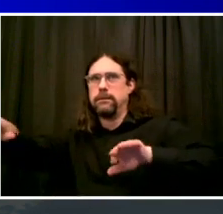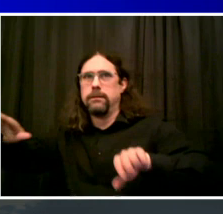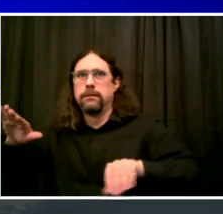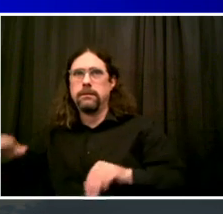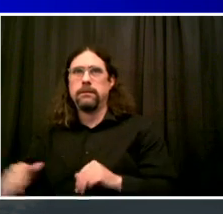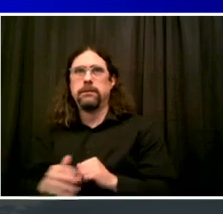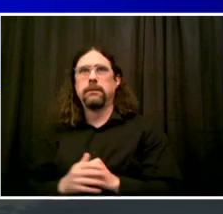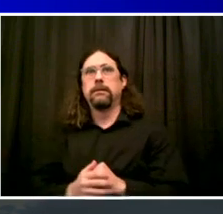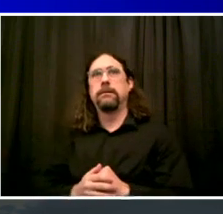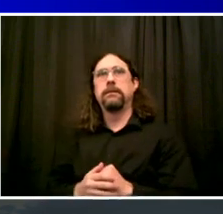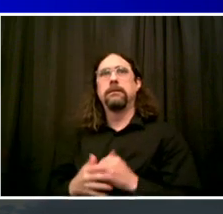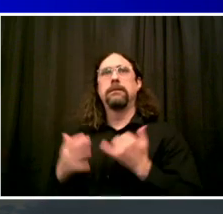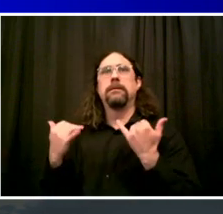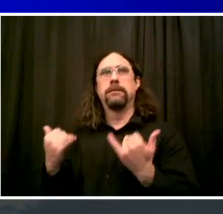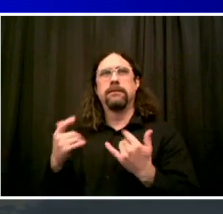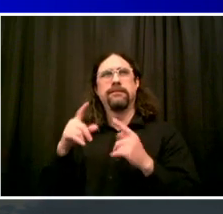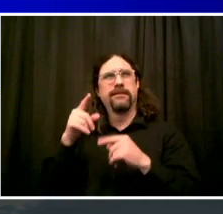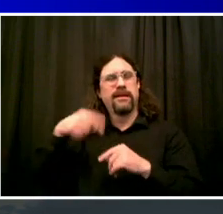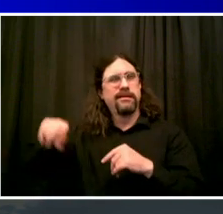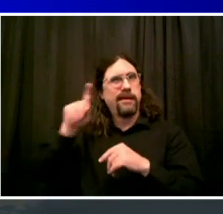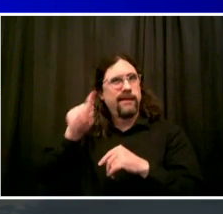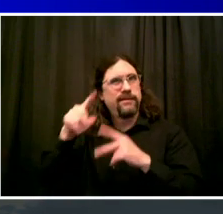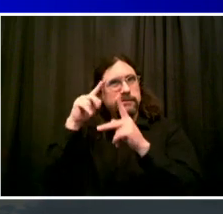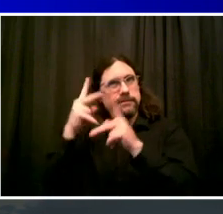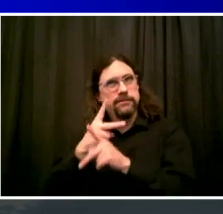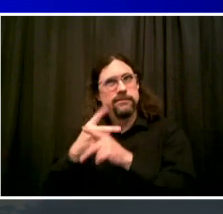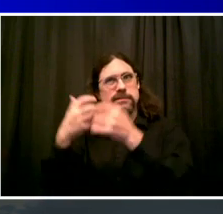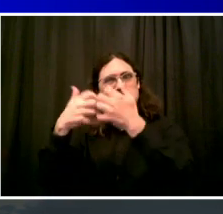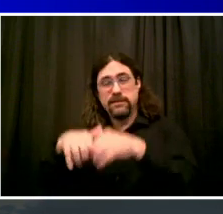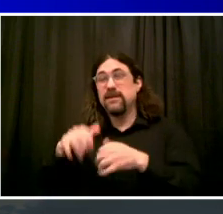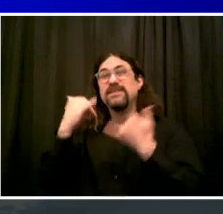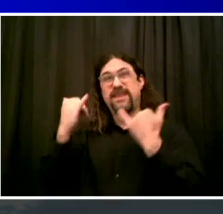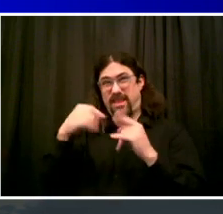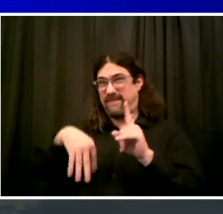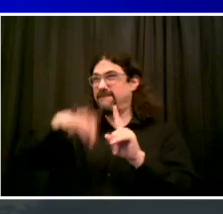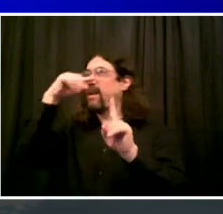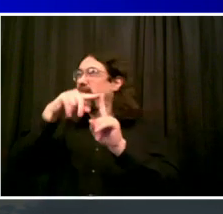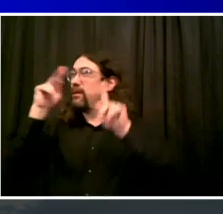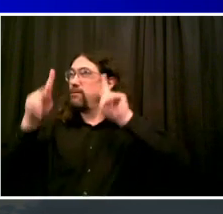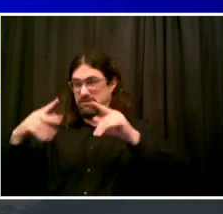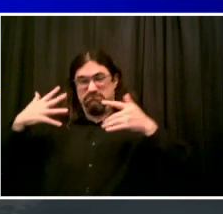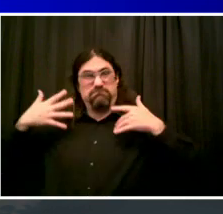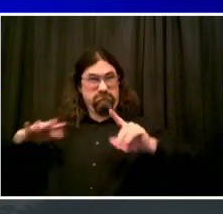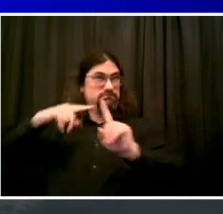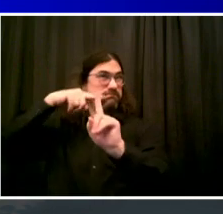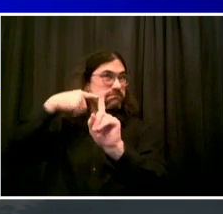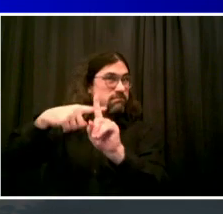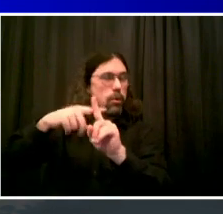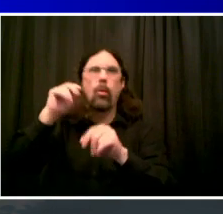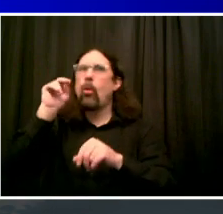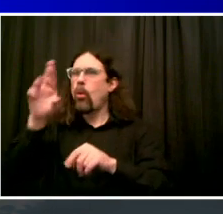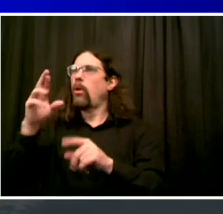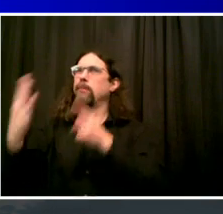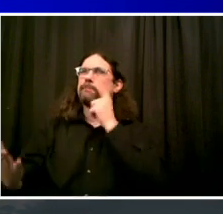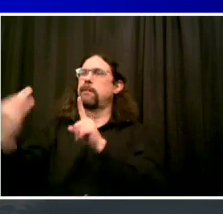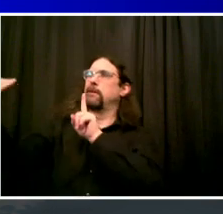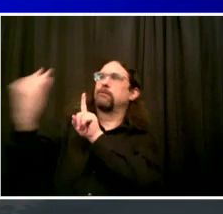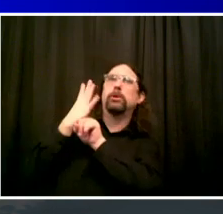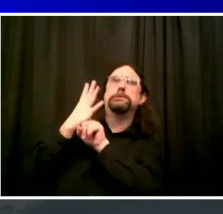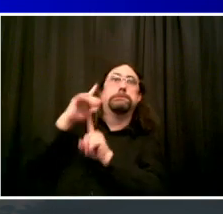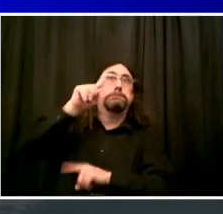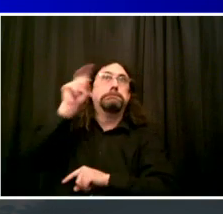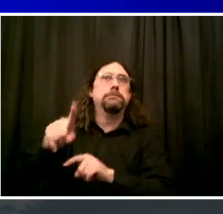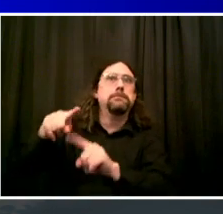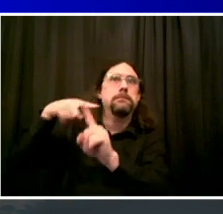Look, again, some people will be in a situation where they can isolate effectively at home. Other people will not and